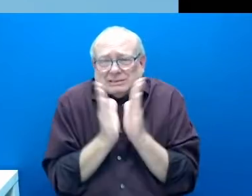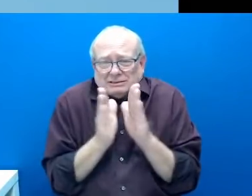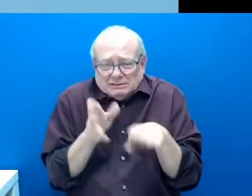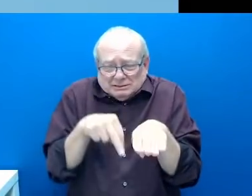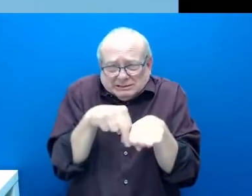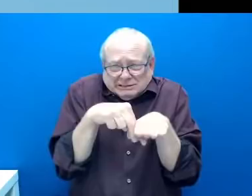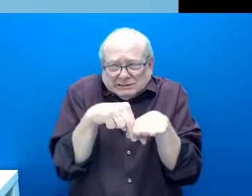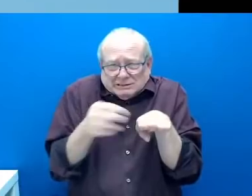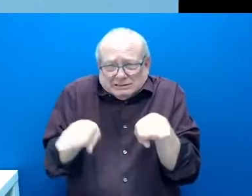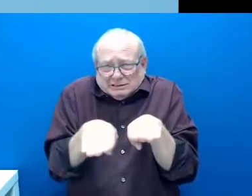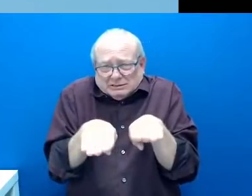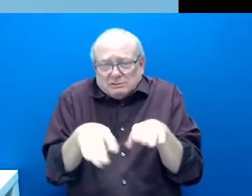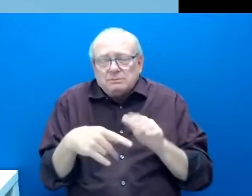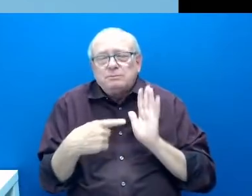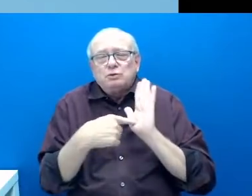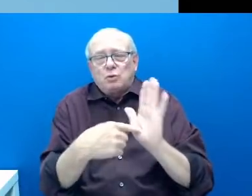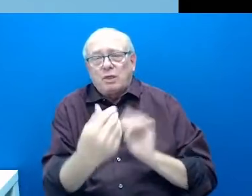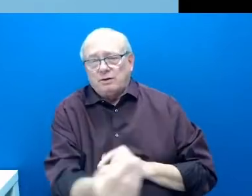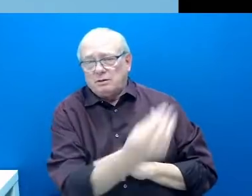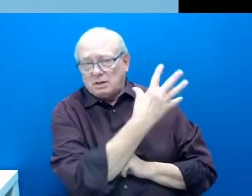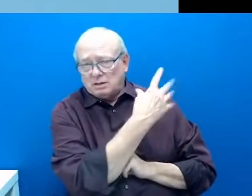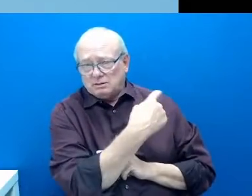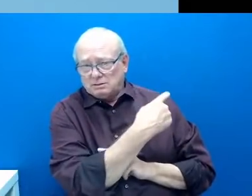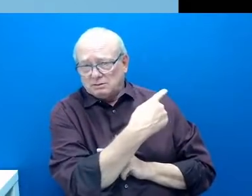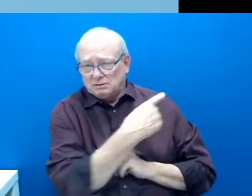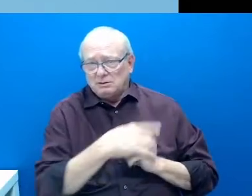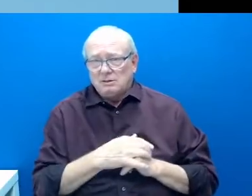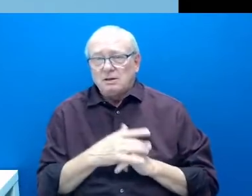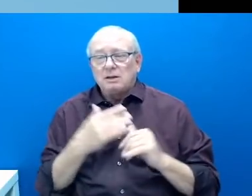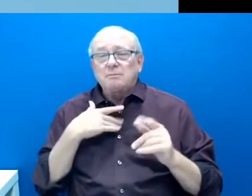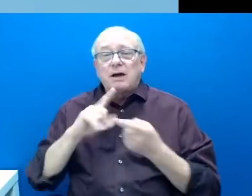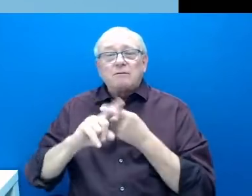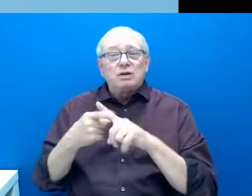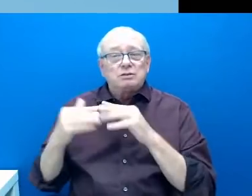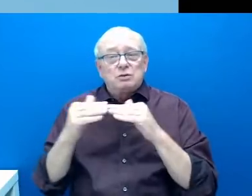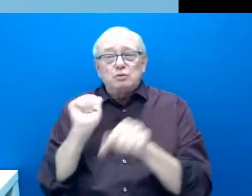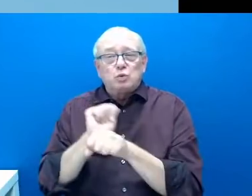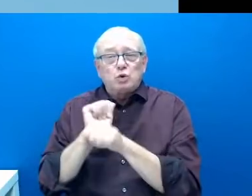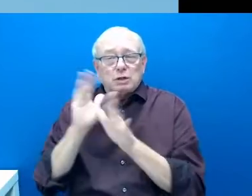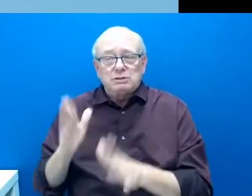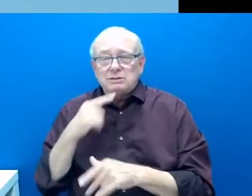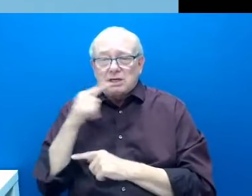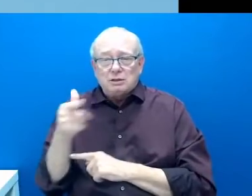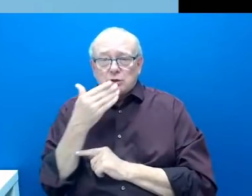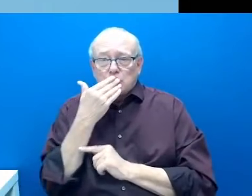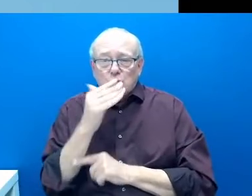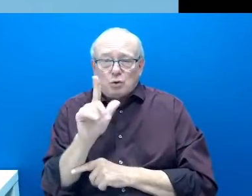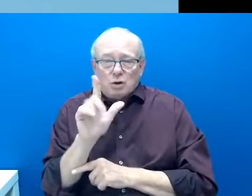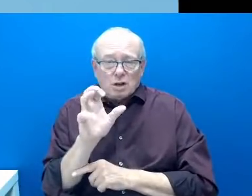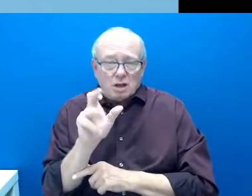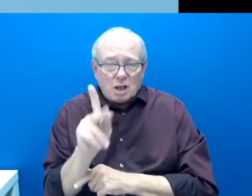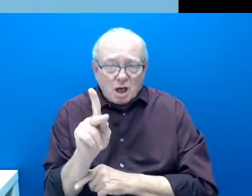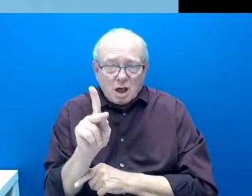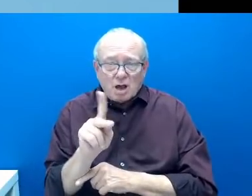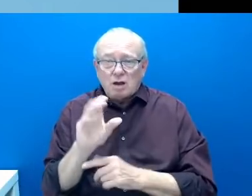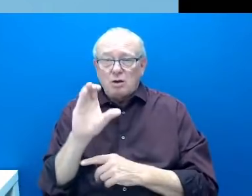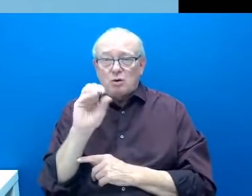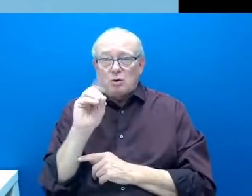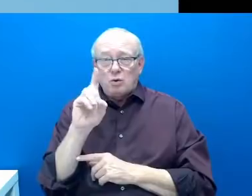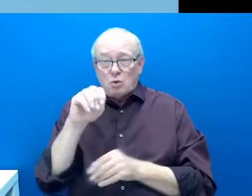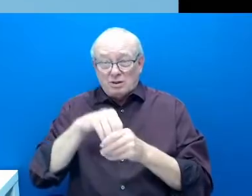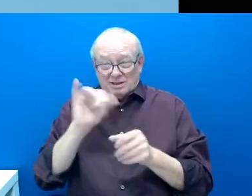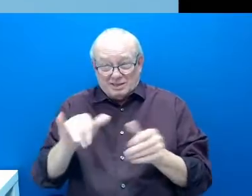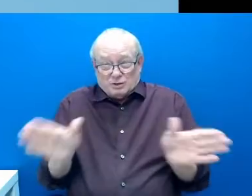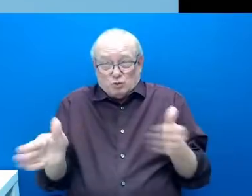So this was a comment from a colleague of mine in the States. Good luck running a code in that room. And so next slide,